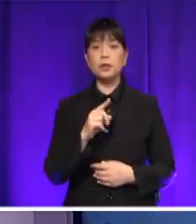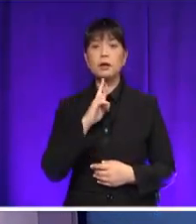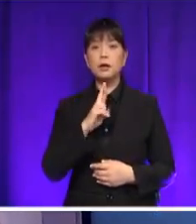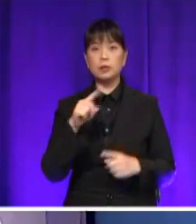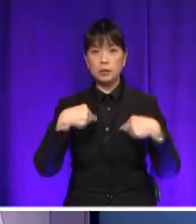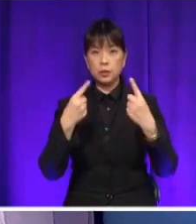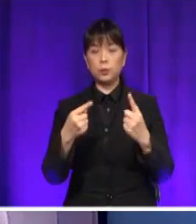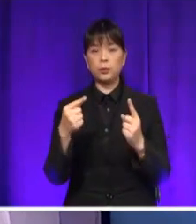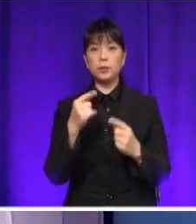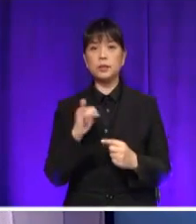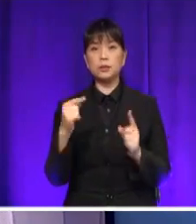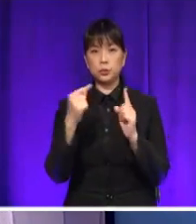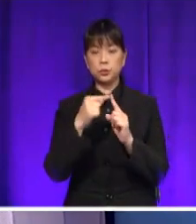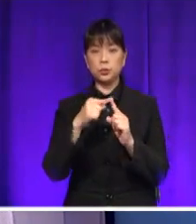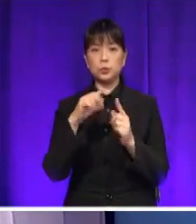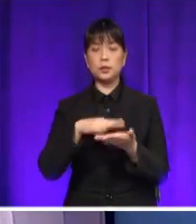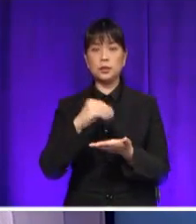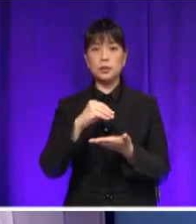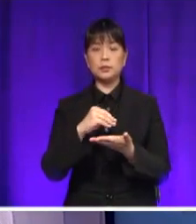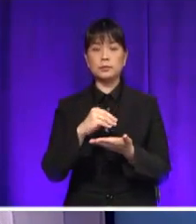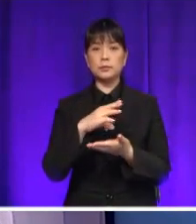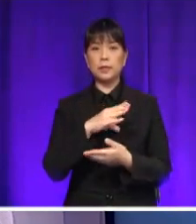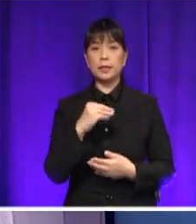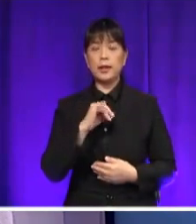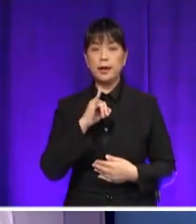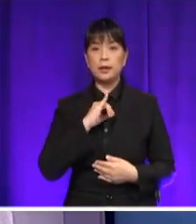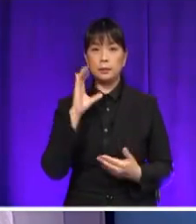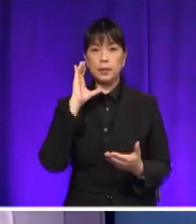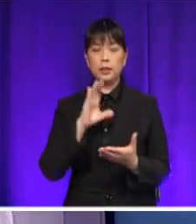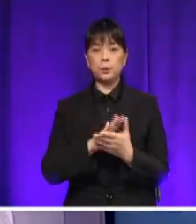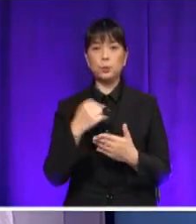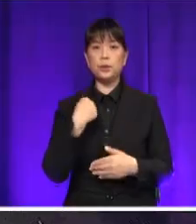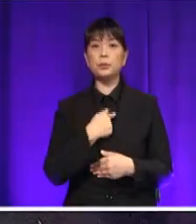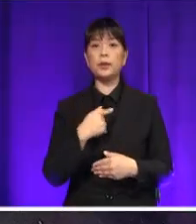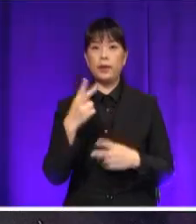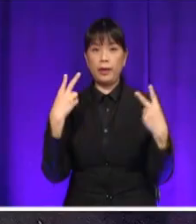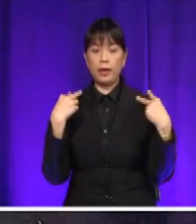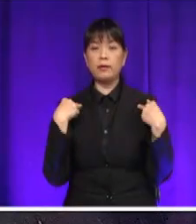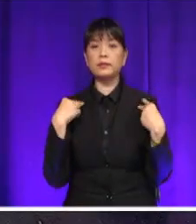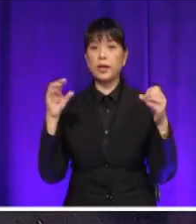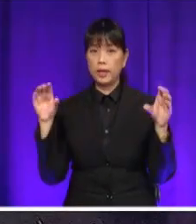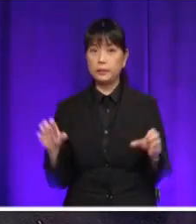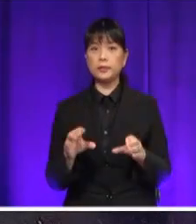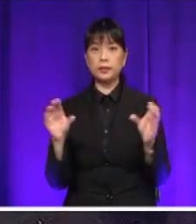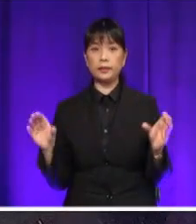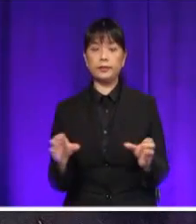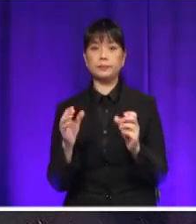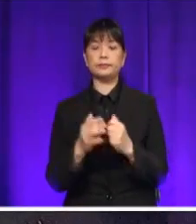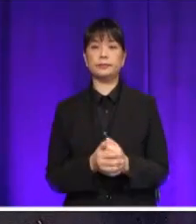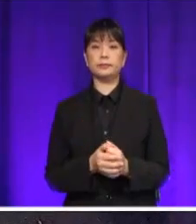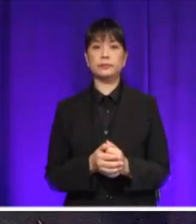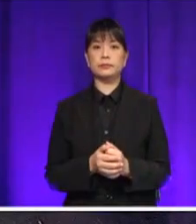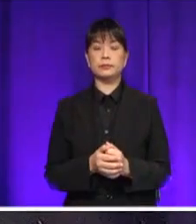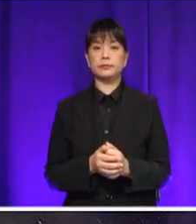our lesson today, and I believe we have an activity to do together. Yes, teacher? Yes, we do. Yeah, let's